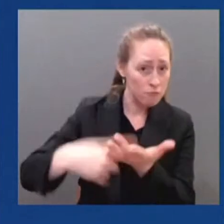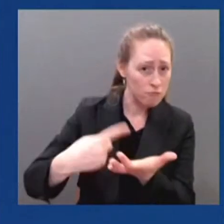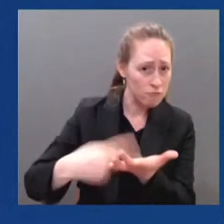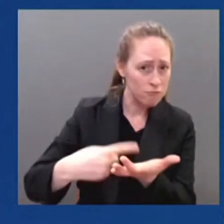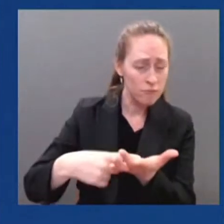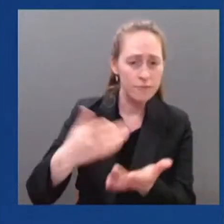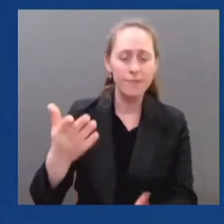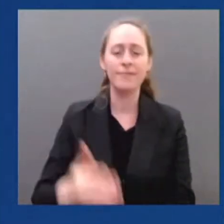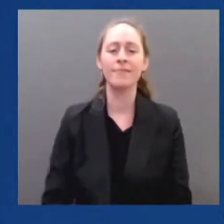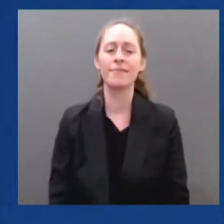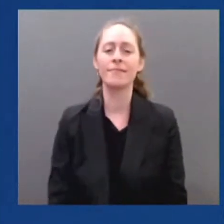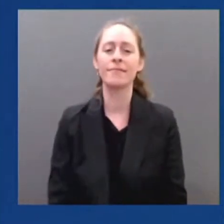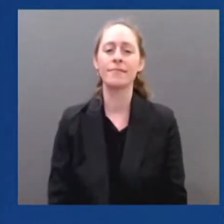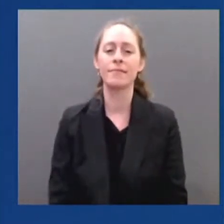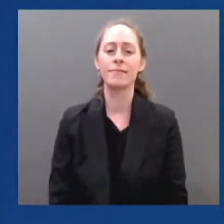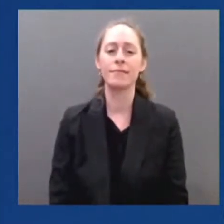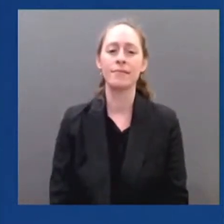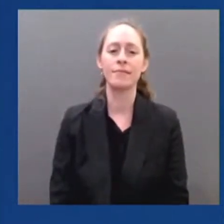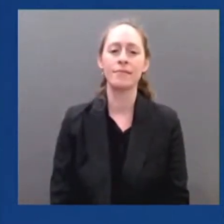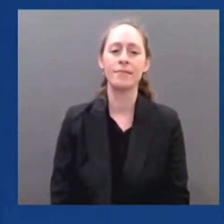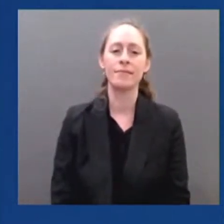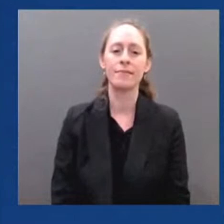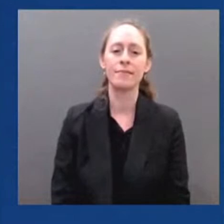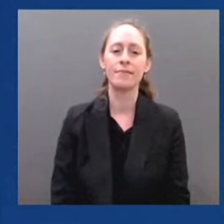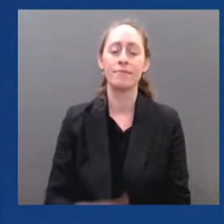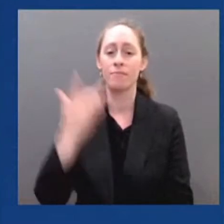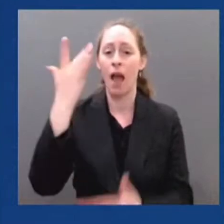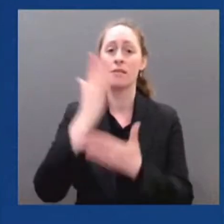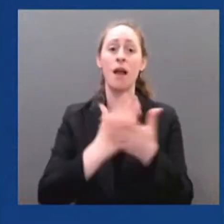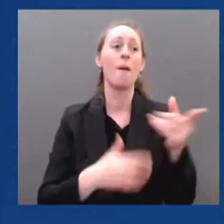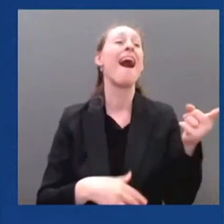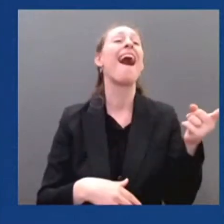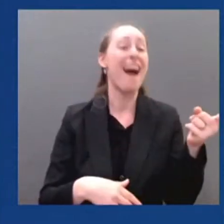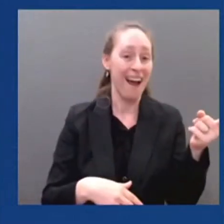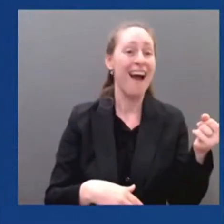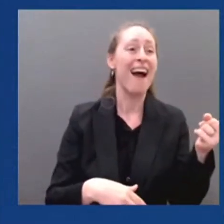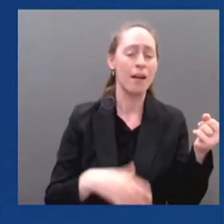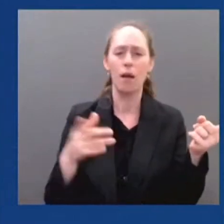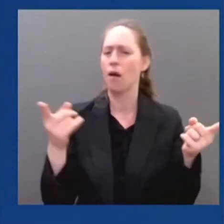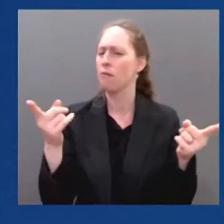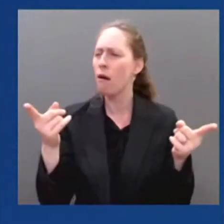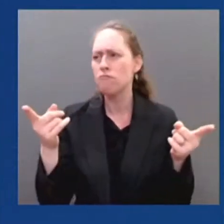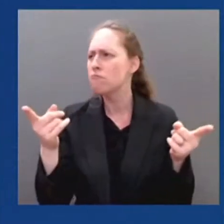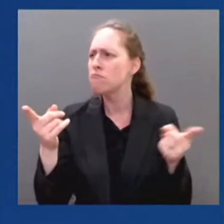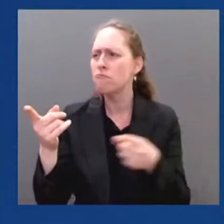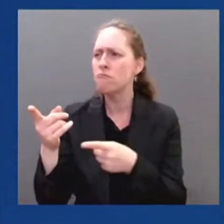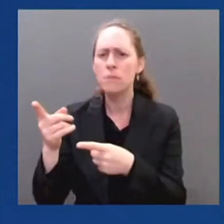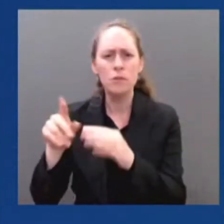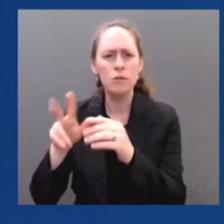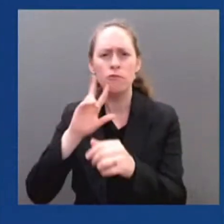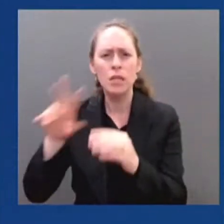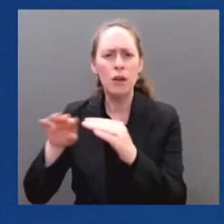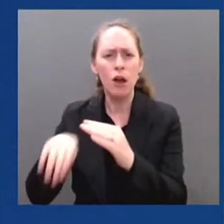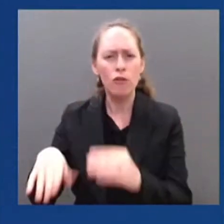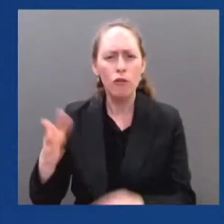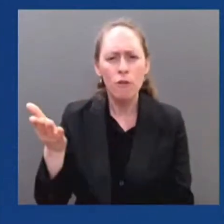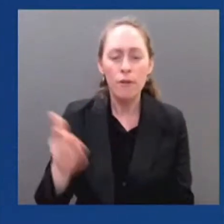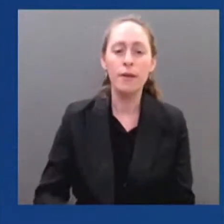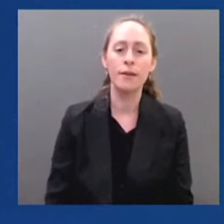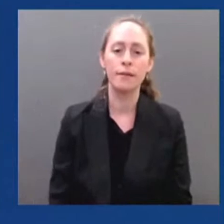Rochelle? Yeah, no, I would say much of this may be related to the PrEP Act, but also ability of pharmacies to handle younger